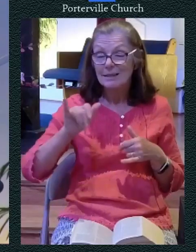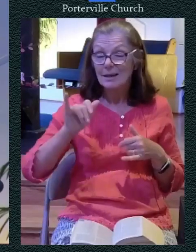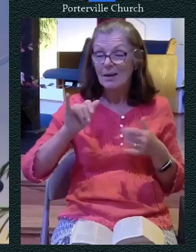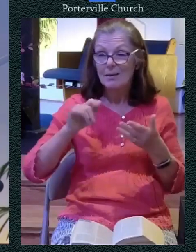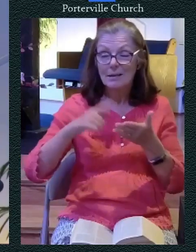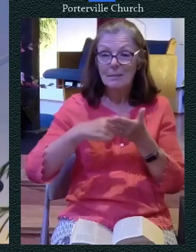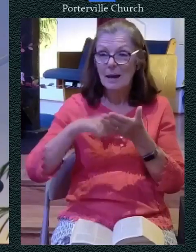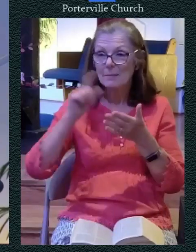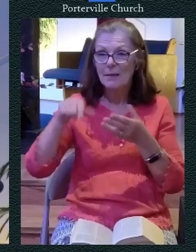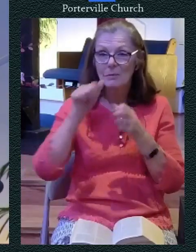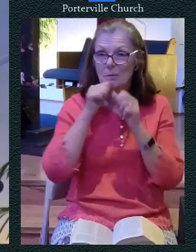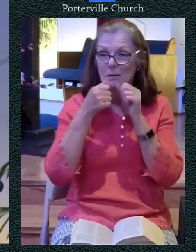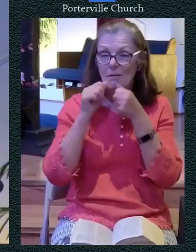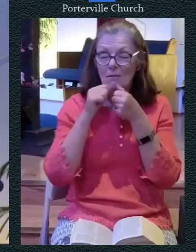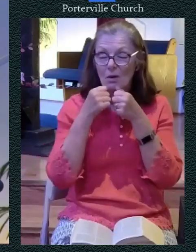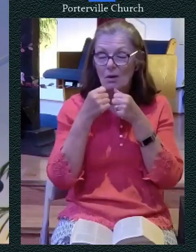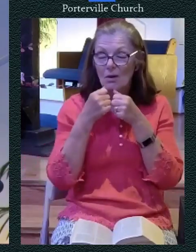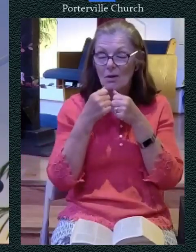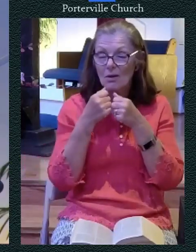Third thing,